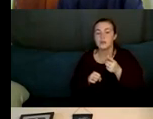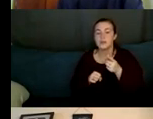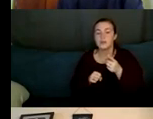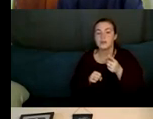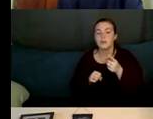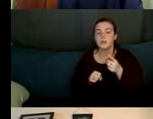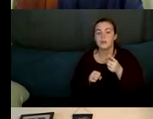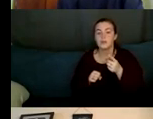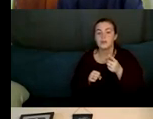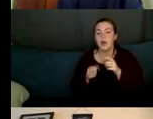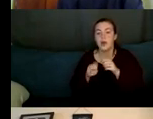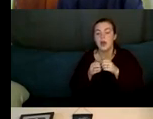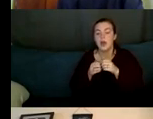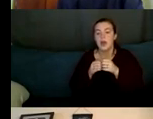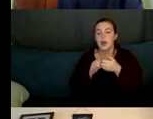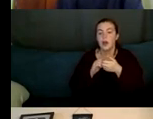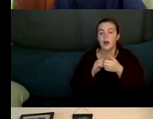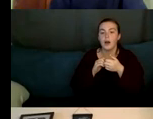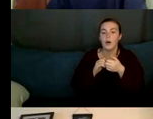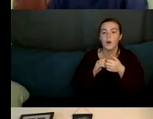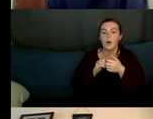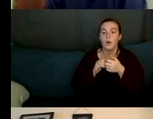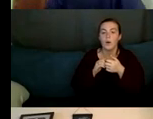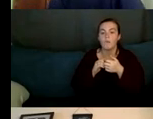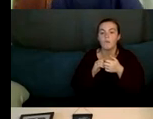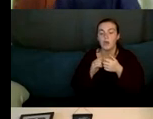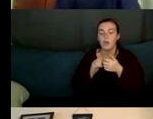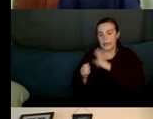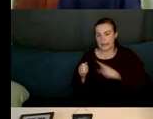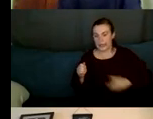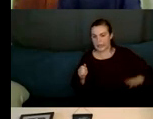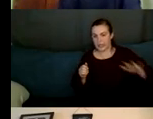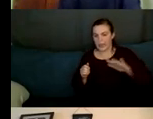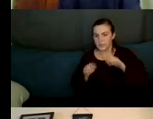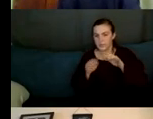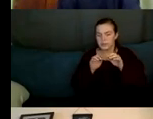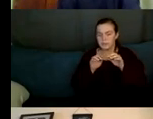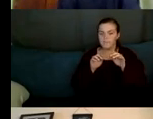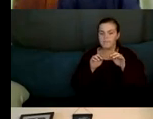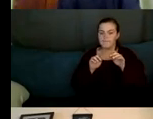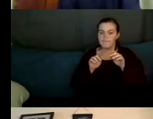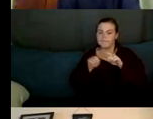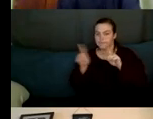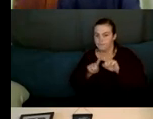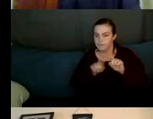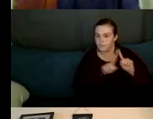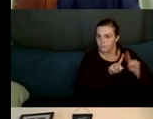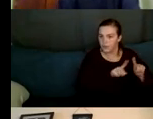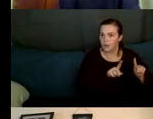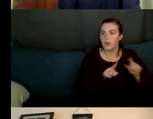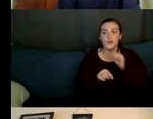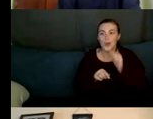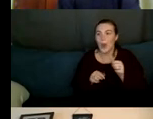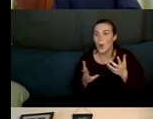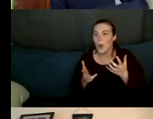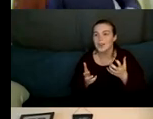another know across kingdoms, hey, we're thinking of a big virtual event on the July 23rd, and we don't want to conflict with similar events across